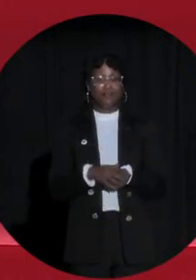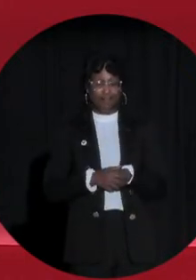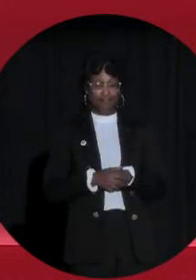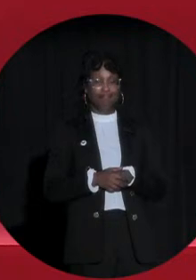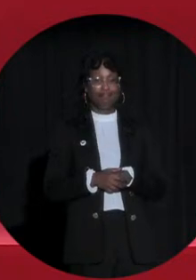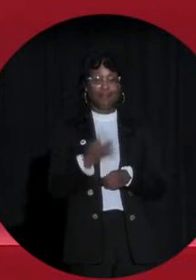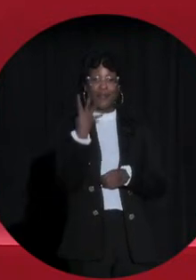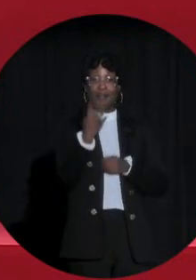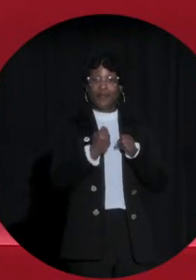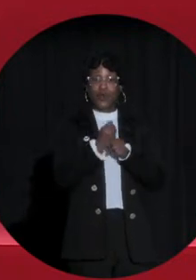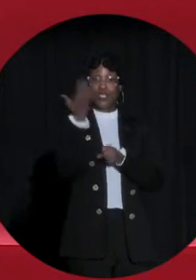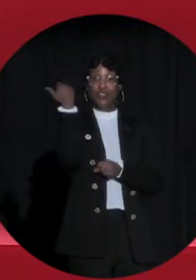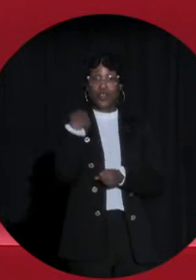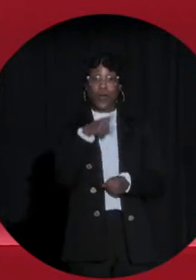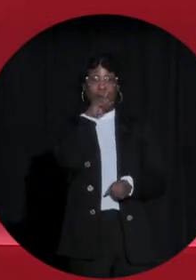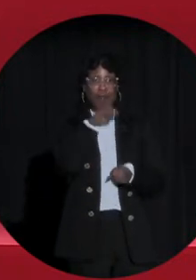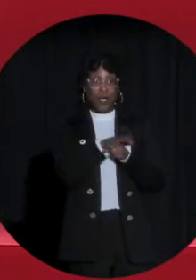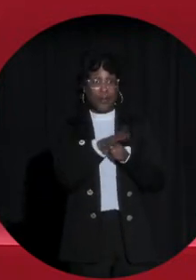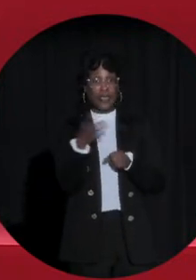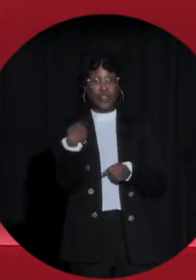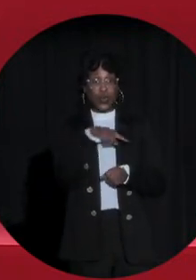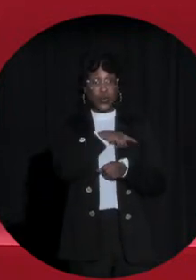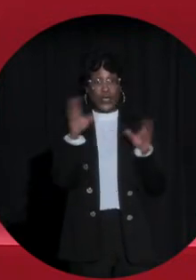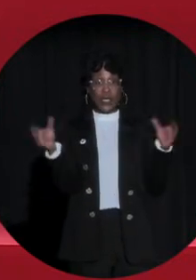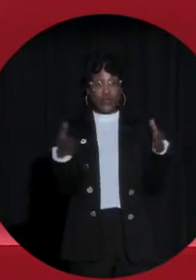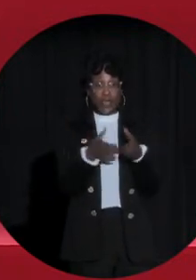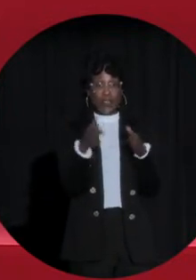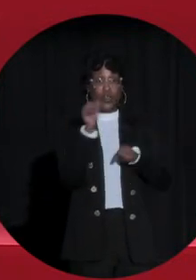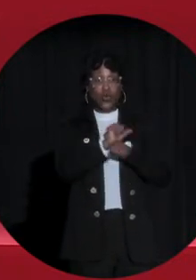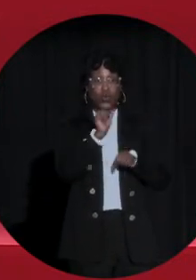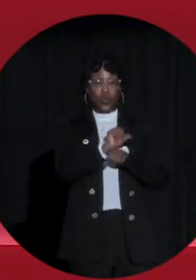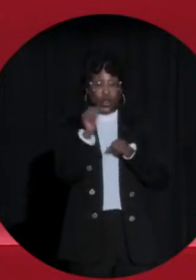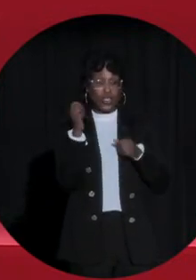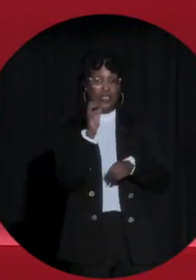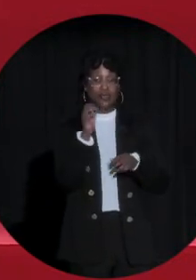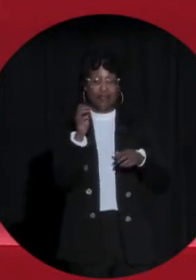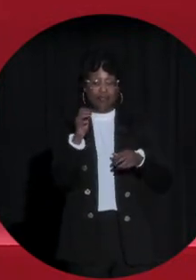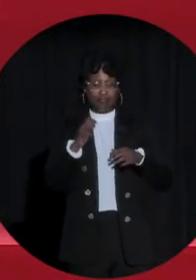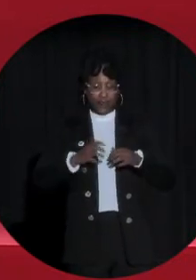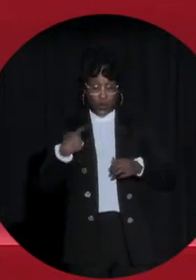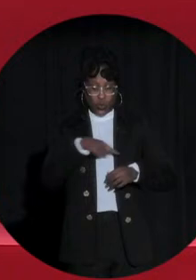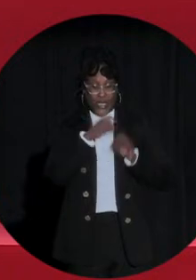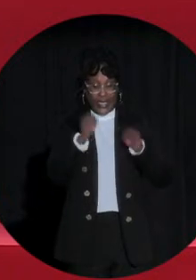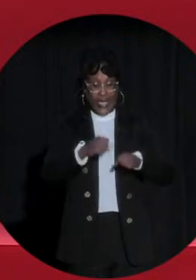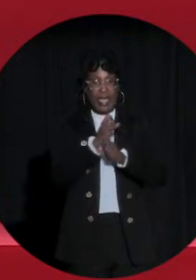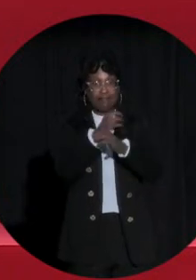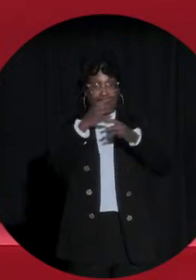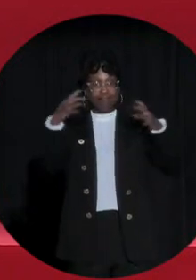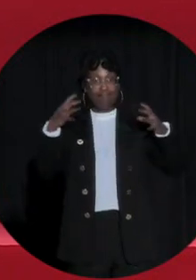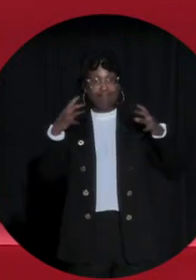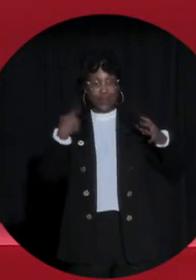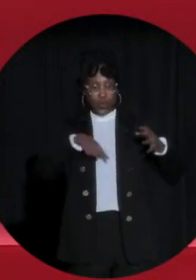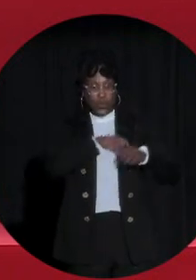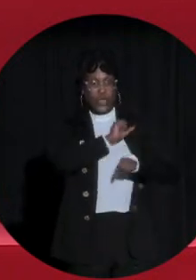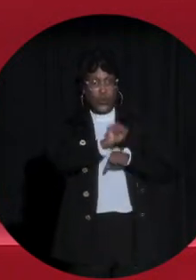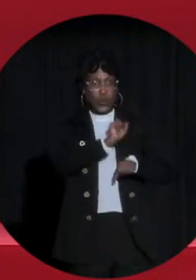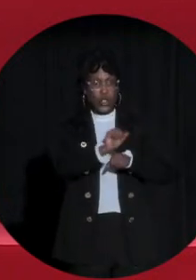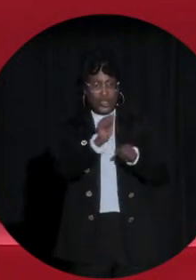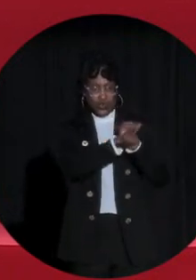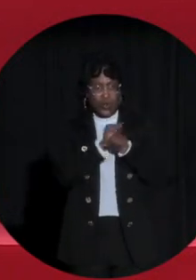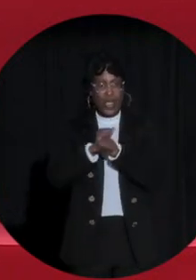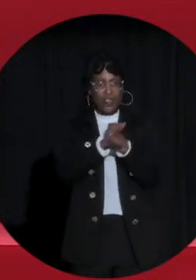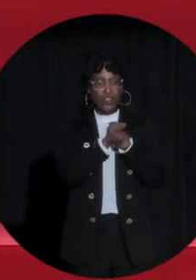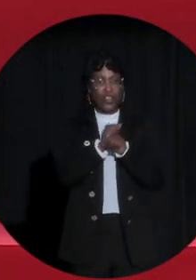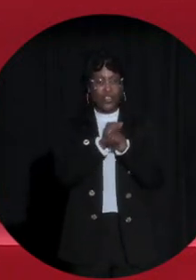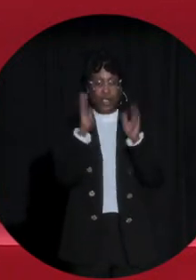I promised that when we labor together, our community will rise higher. We labored together and focused on